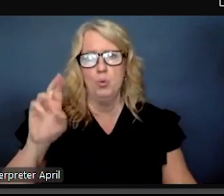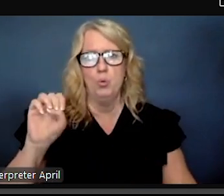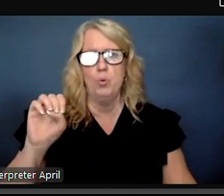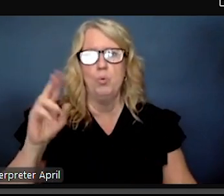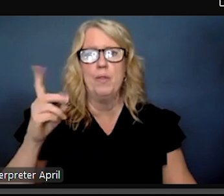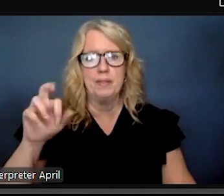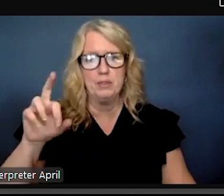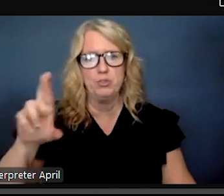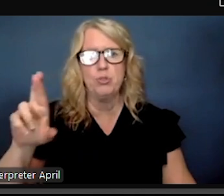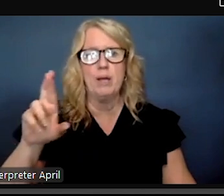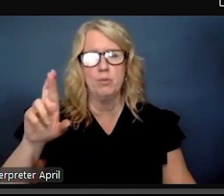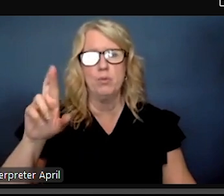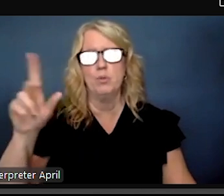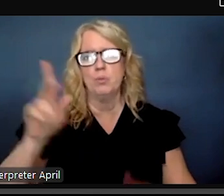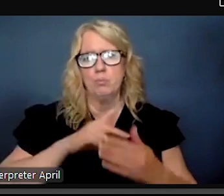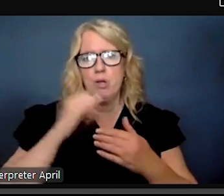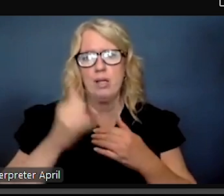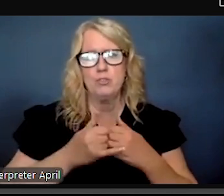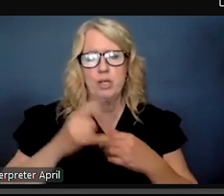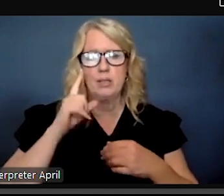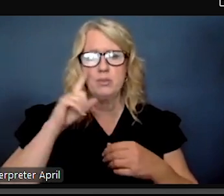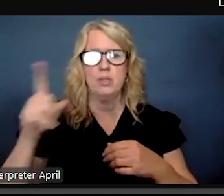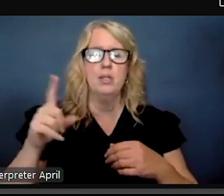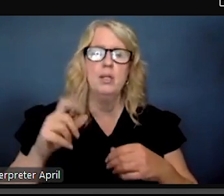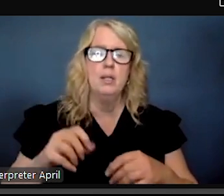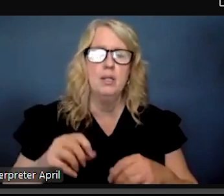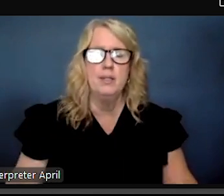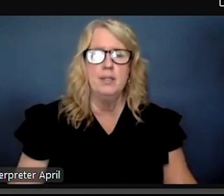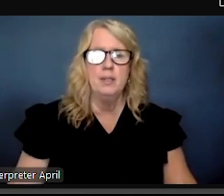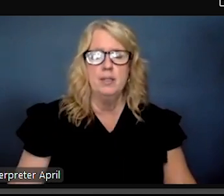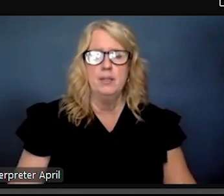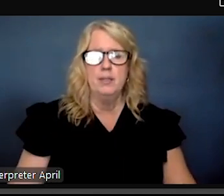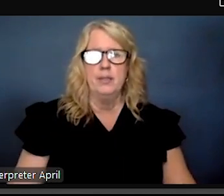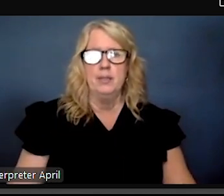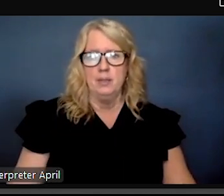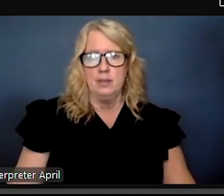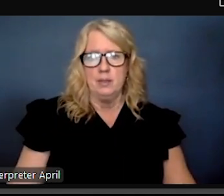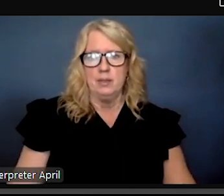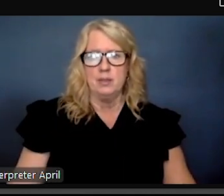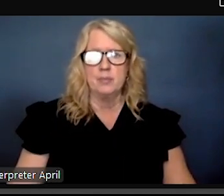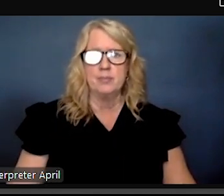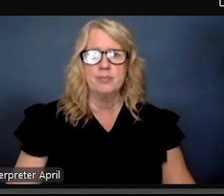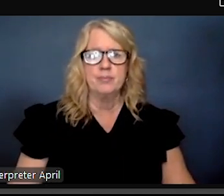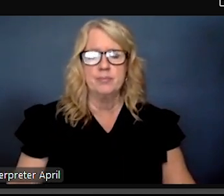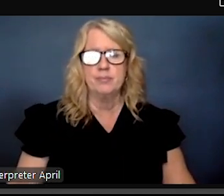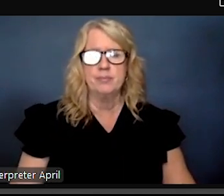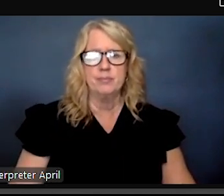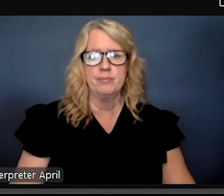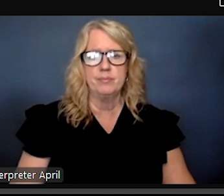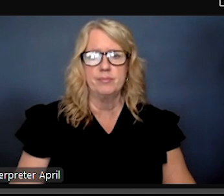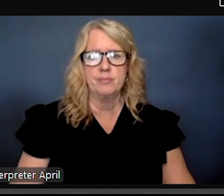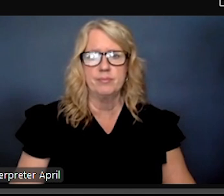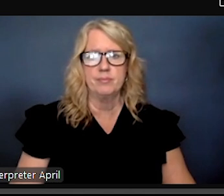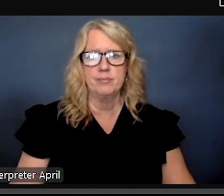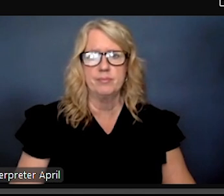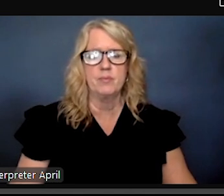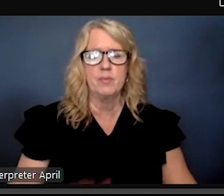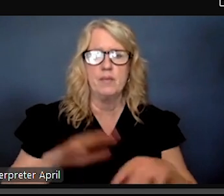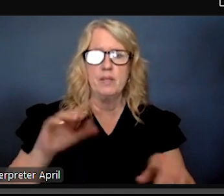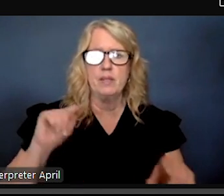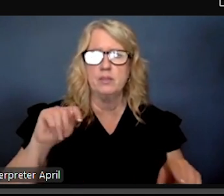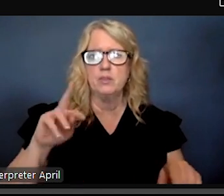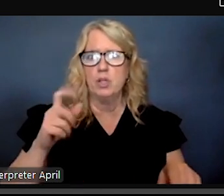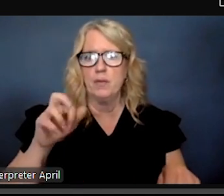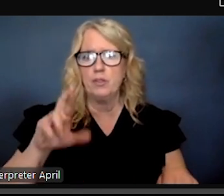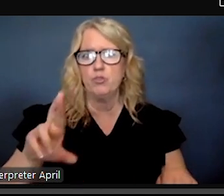was the vendor for that. There's also a link, or this is on the Trevor Project's